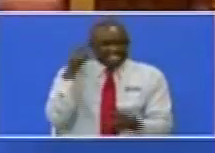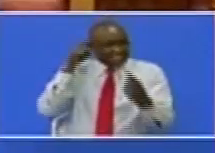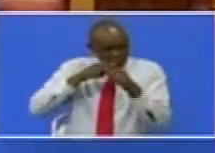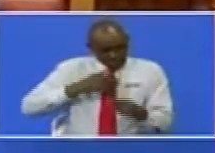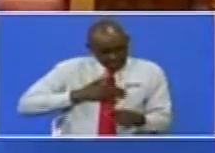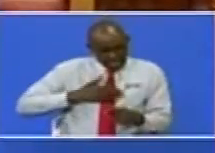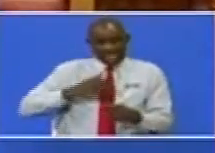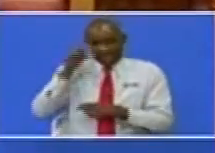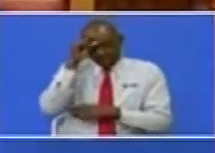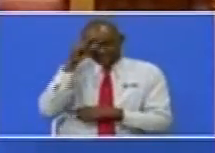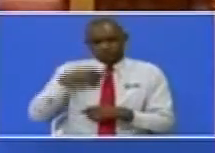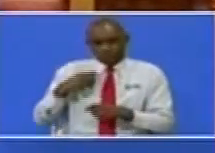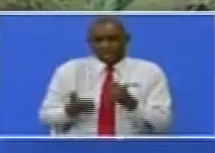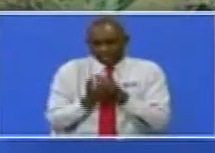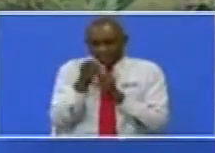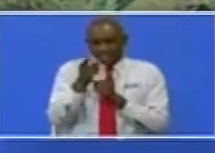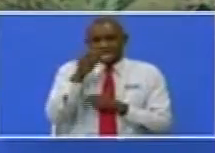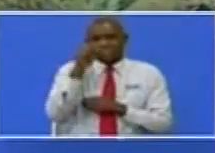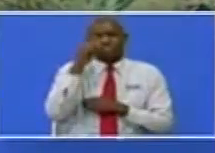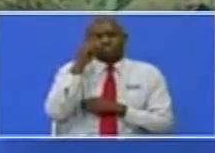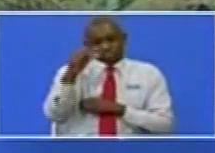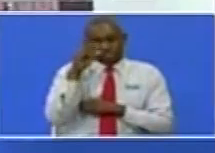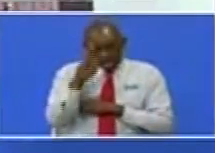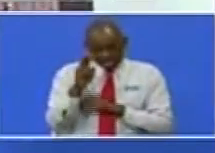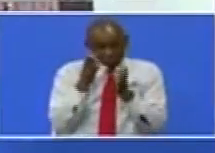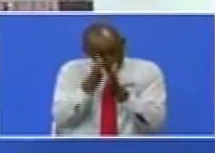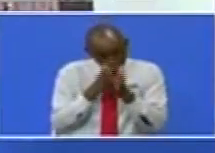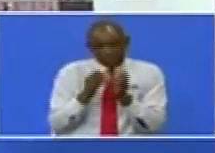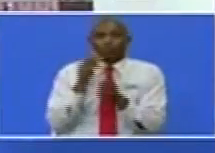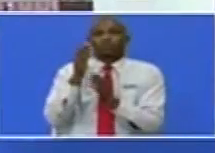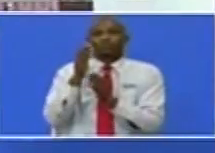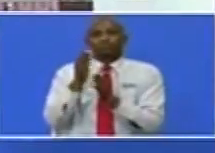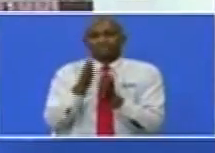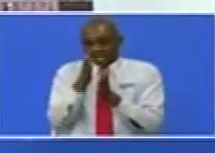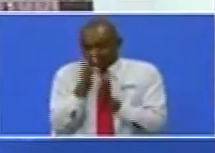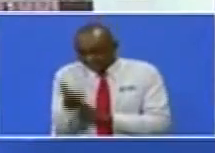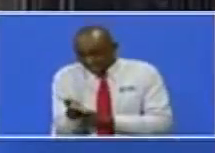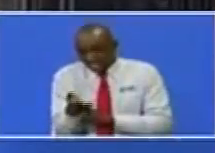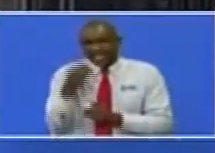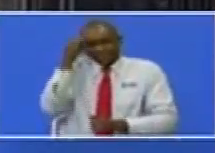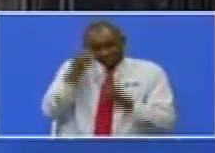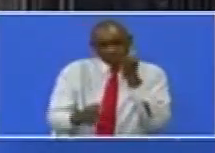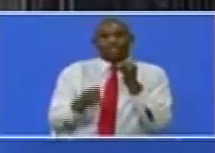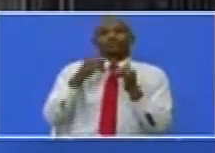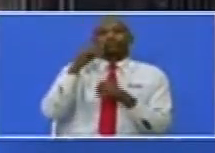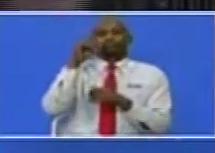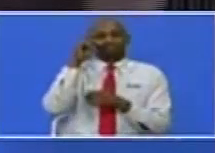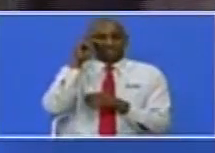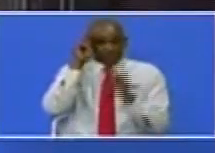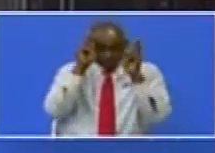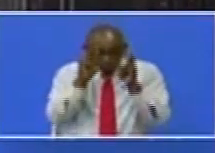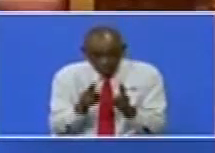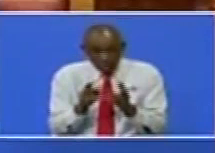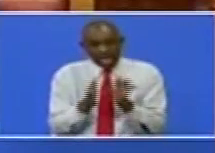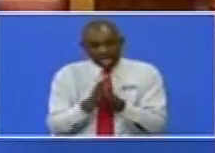my administration to extend the SGR to Naivasha and eventually to the port of Kisumu and